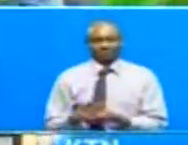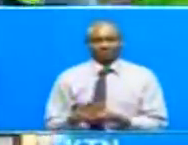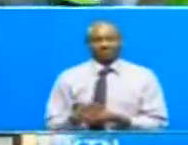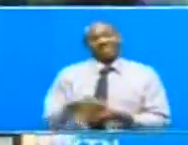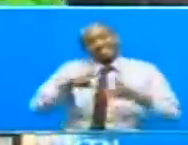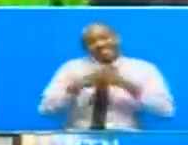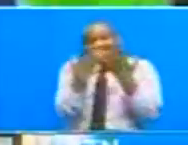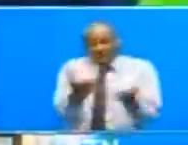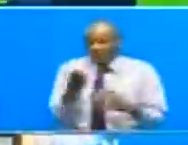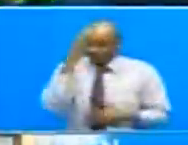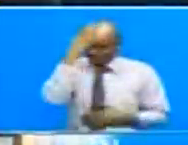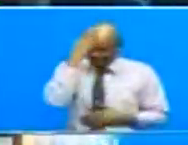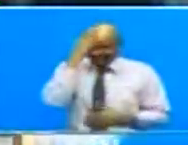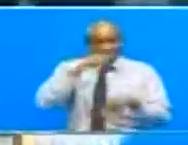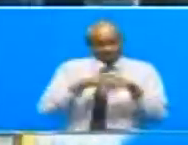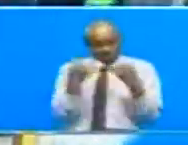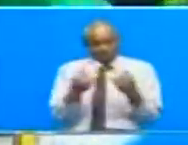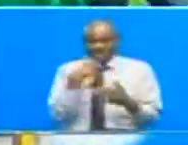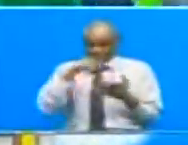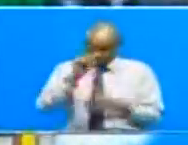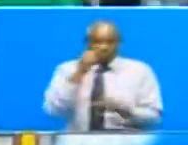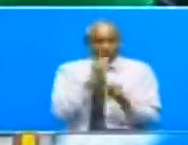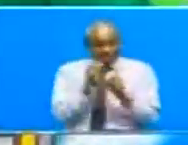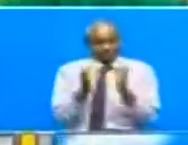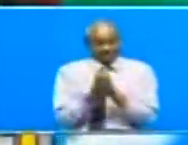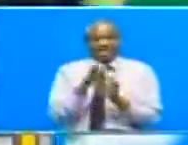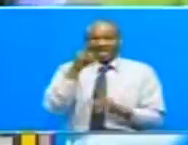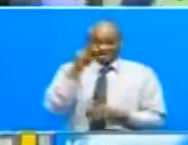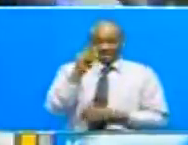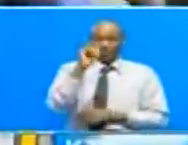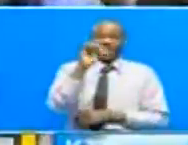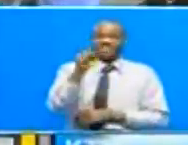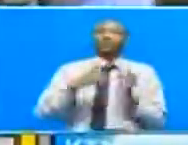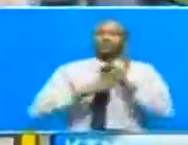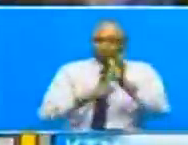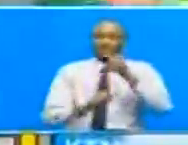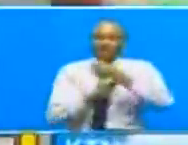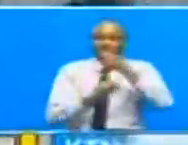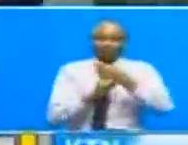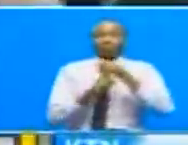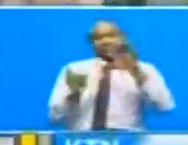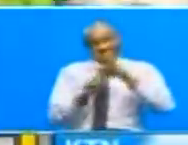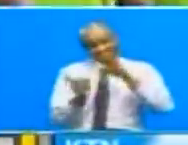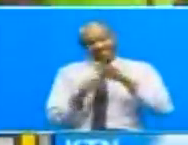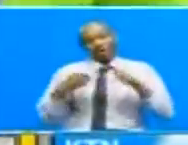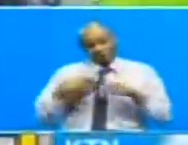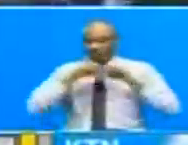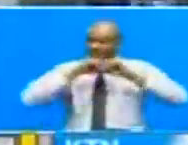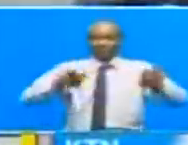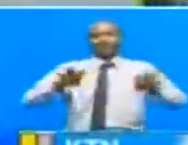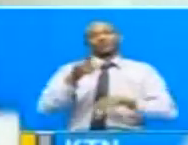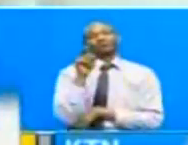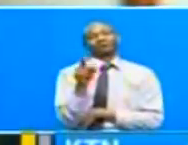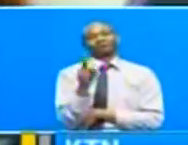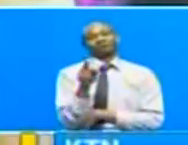It all started Monday after youth who claimed to be working for the NYS took to the streets to show their support for embattled devolution CS Anne